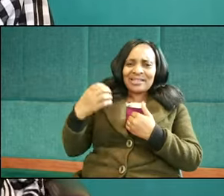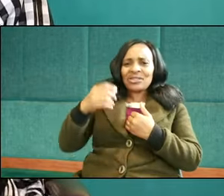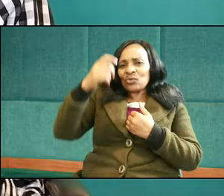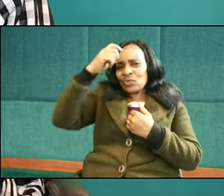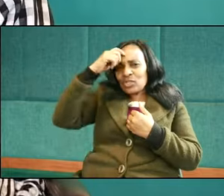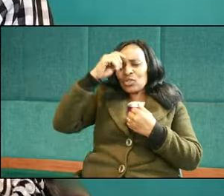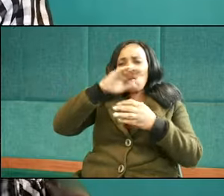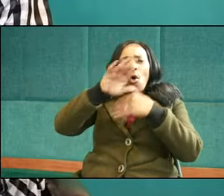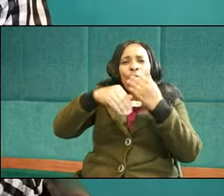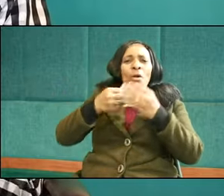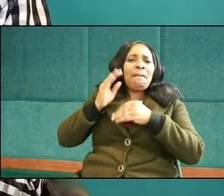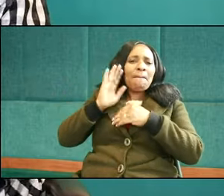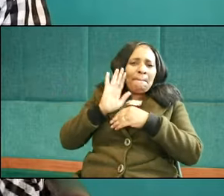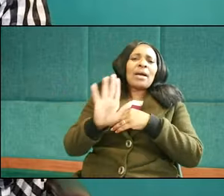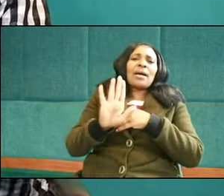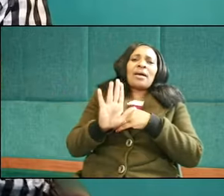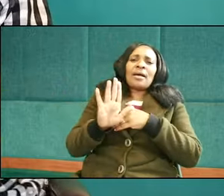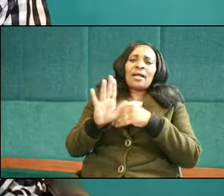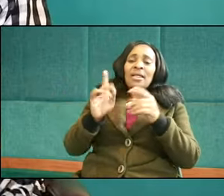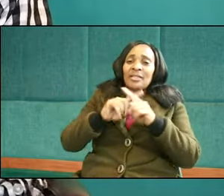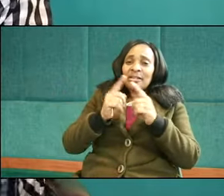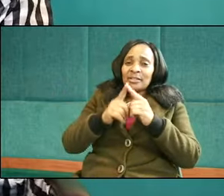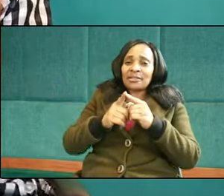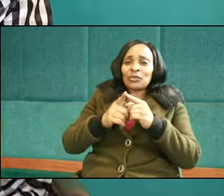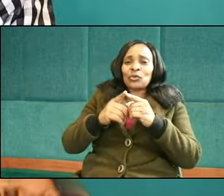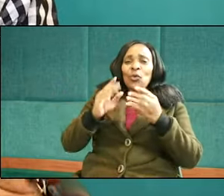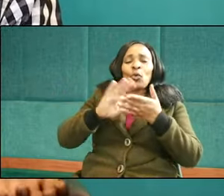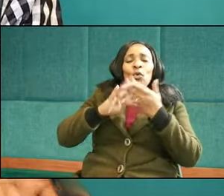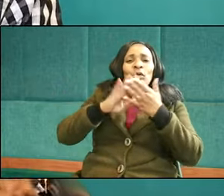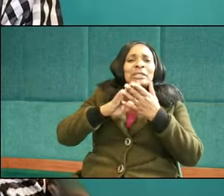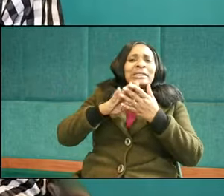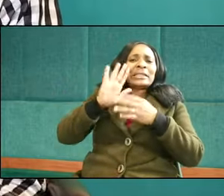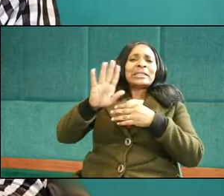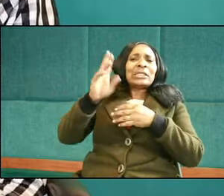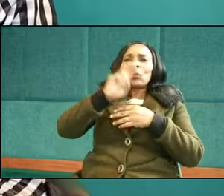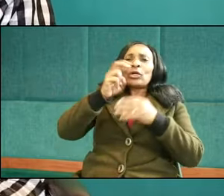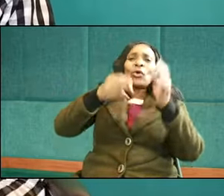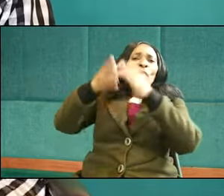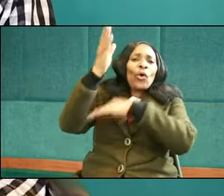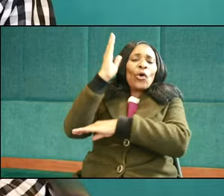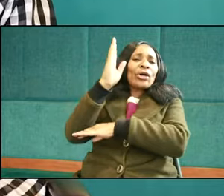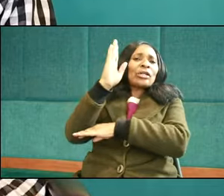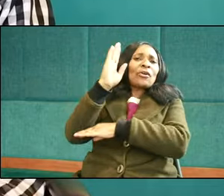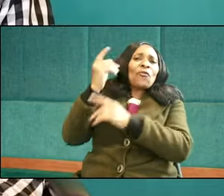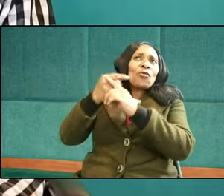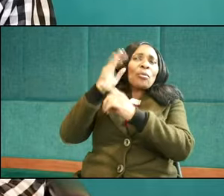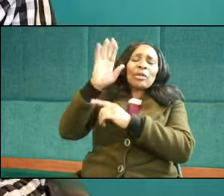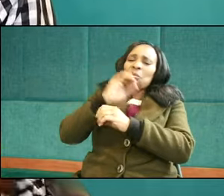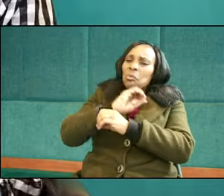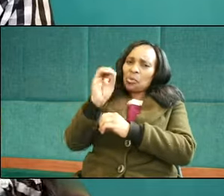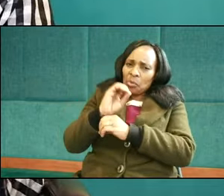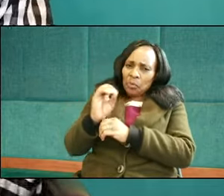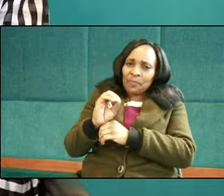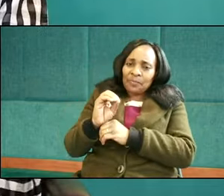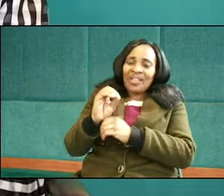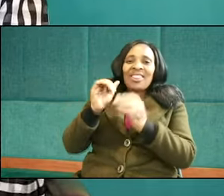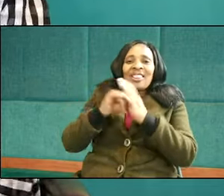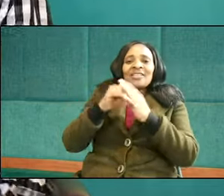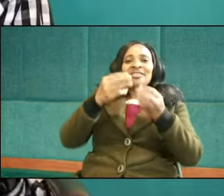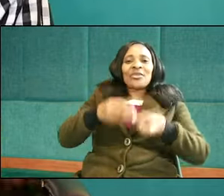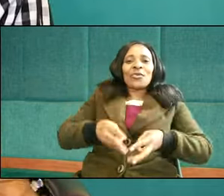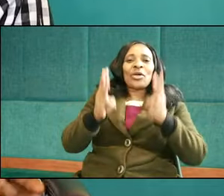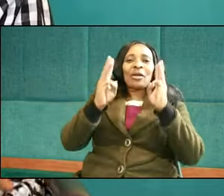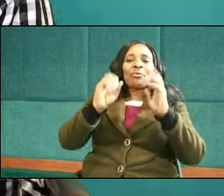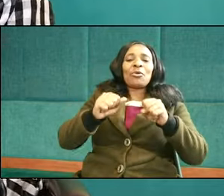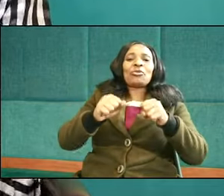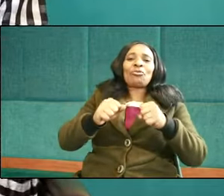were all his. And as a result, he gloried in this, not recognizing God as the source. So that is the way that we